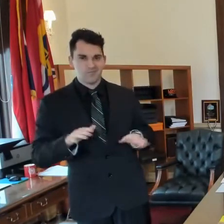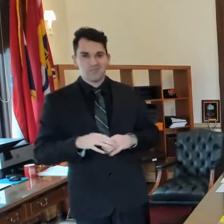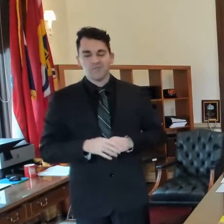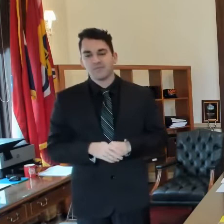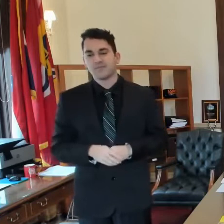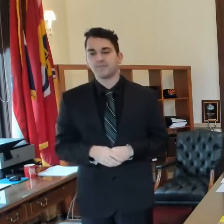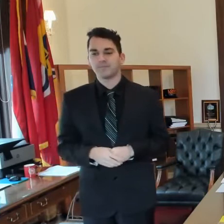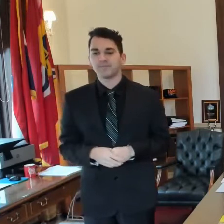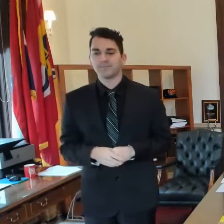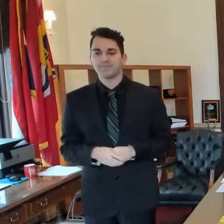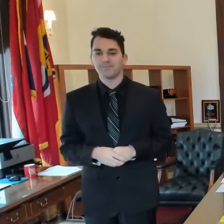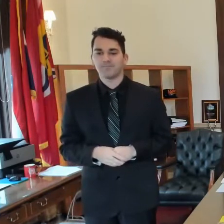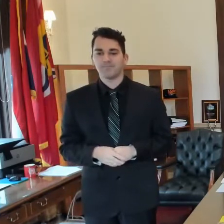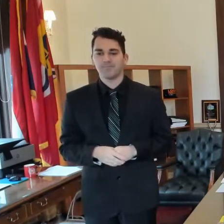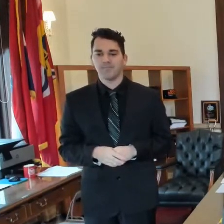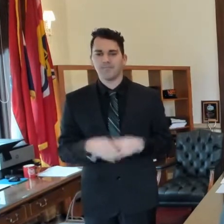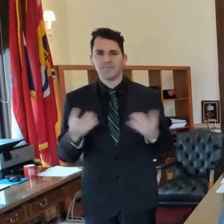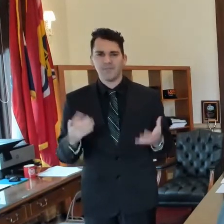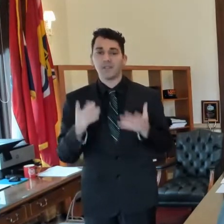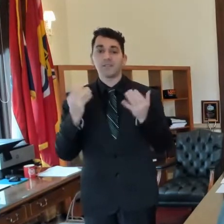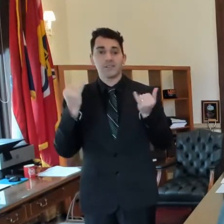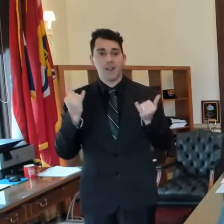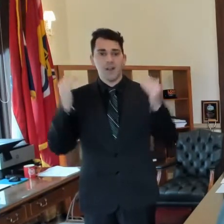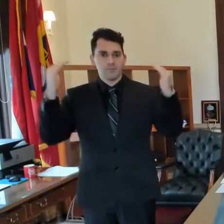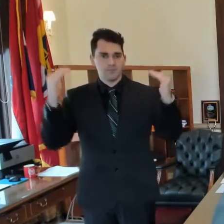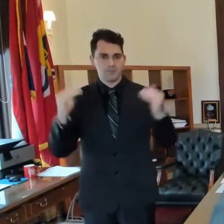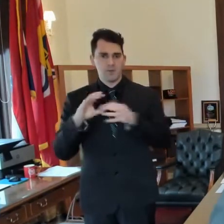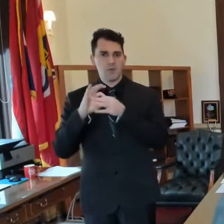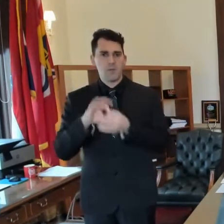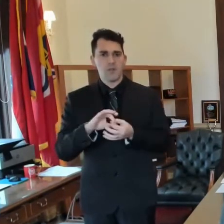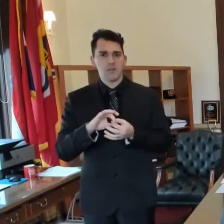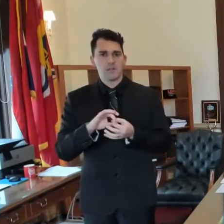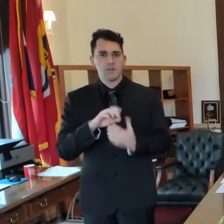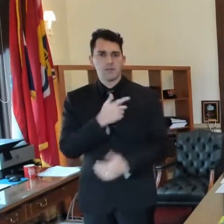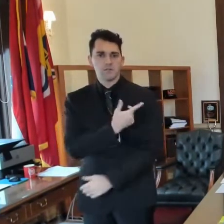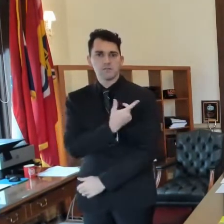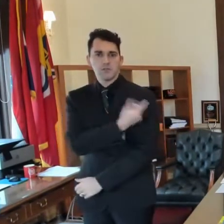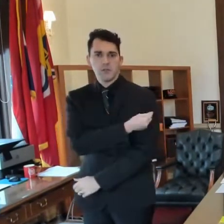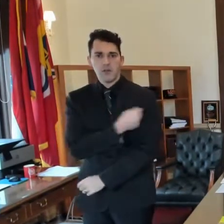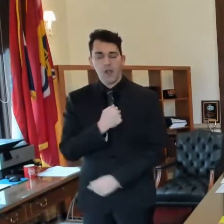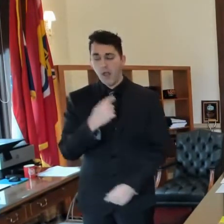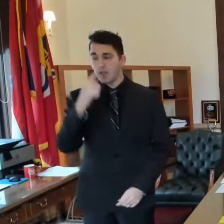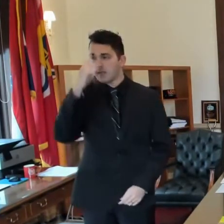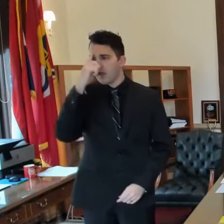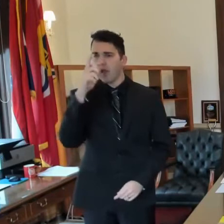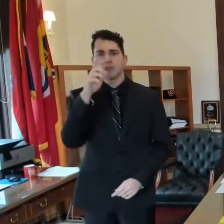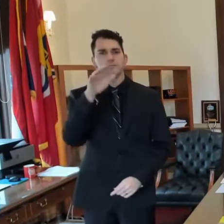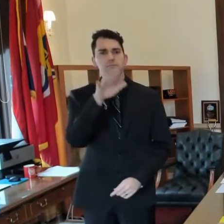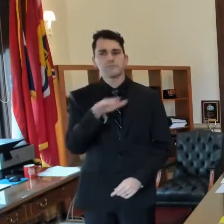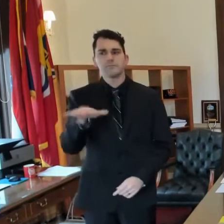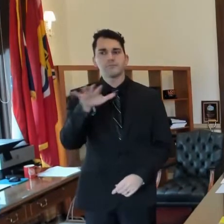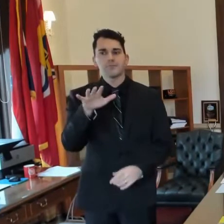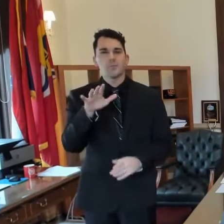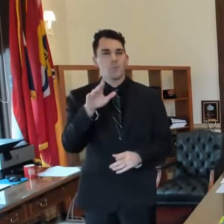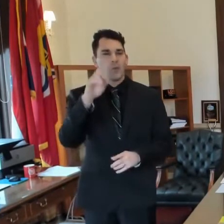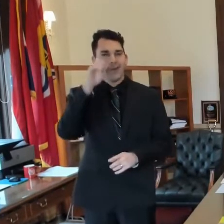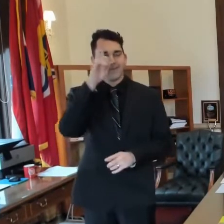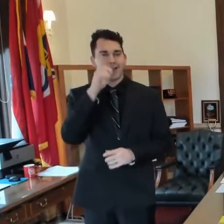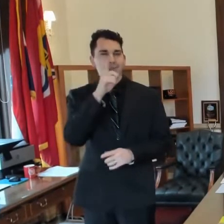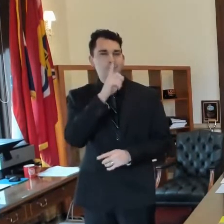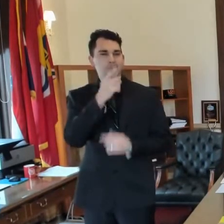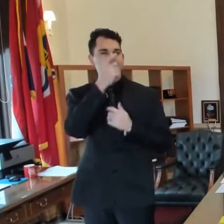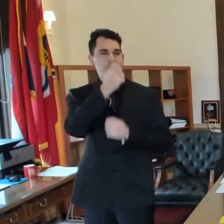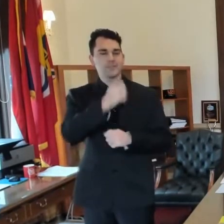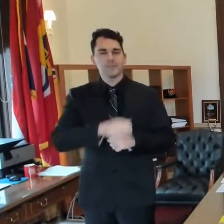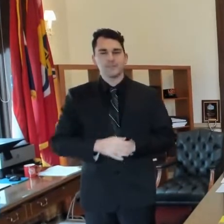with regard to vaccinations, I thought you might find this interesting. There have now